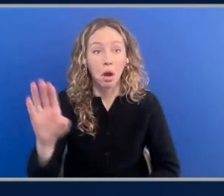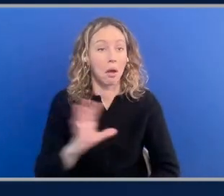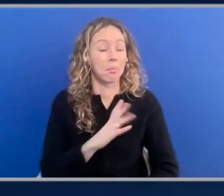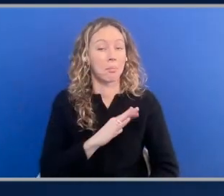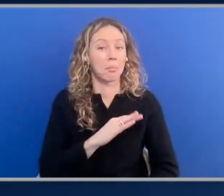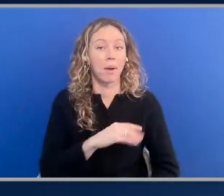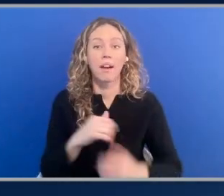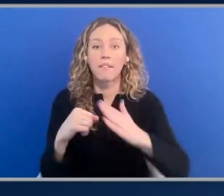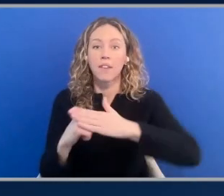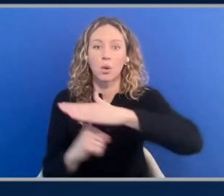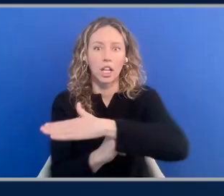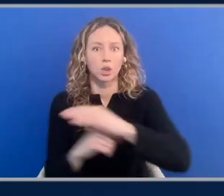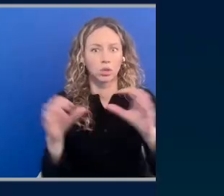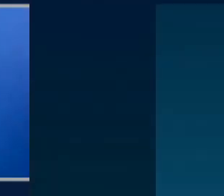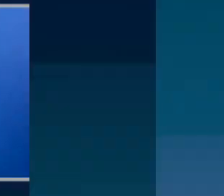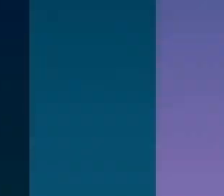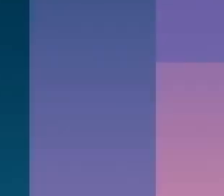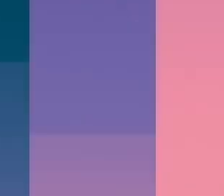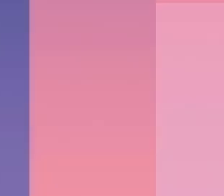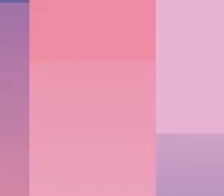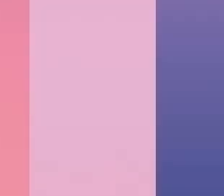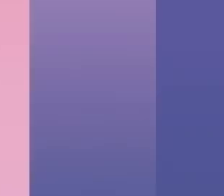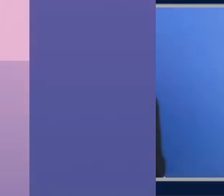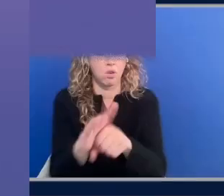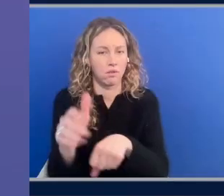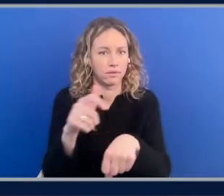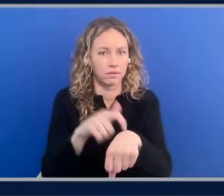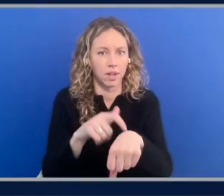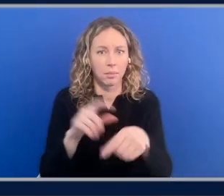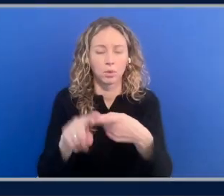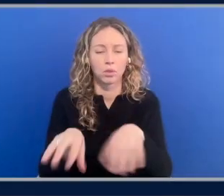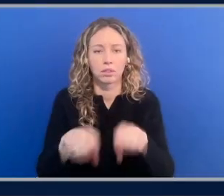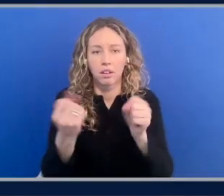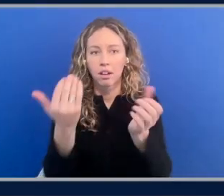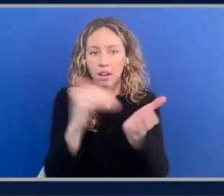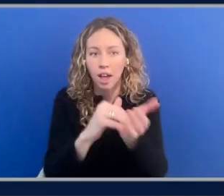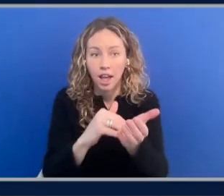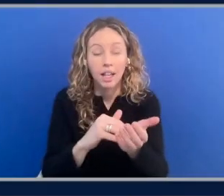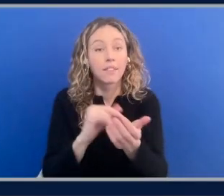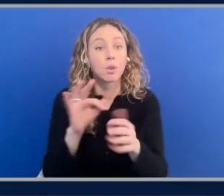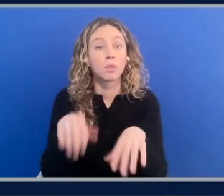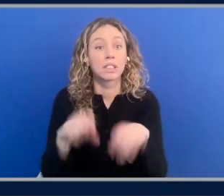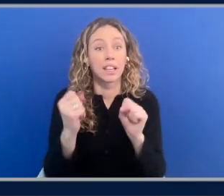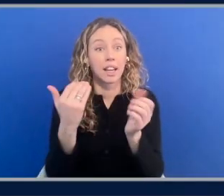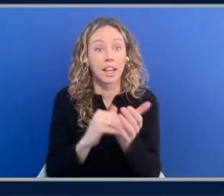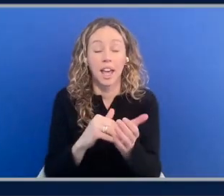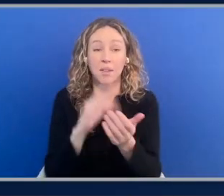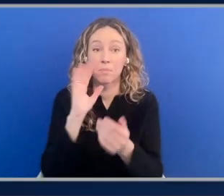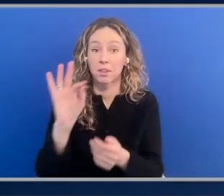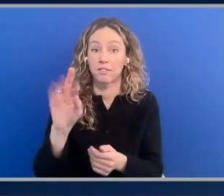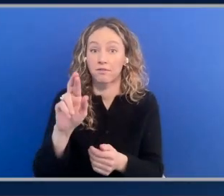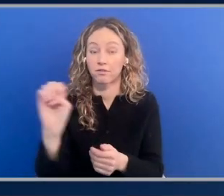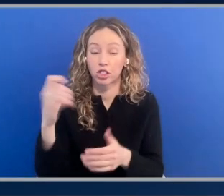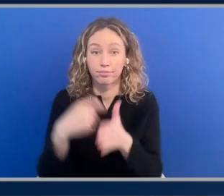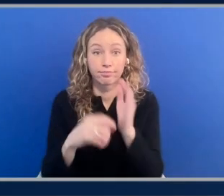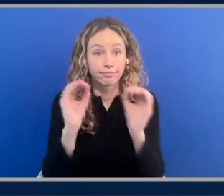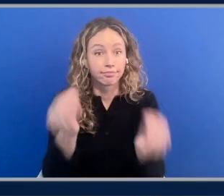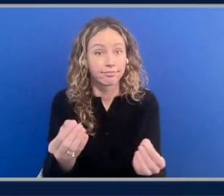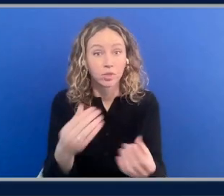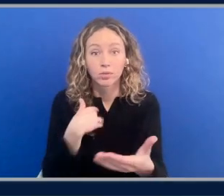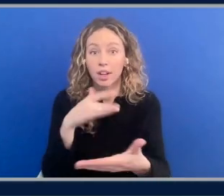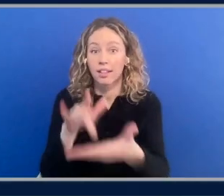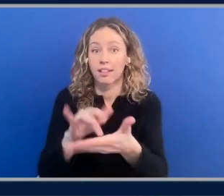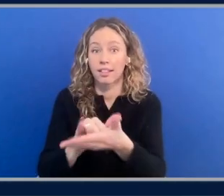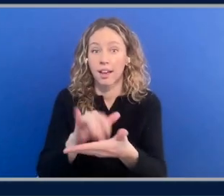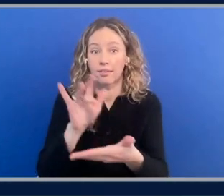that's actually more than enough time to get an attempt in. And if you needed to retake it, it sounds like you would get a completely free retake. Yeah, so a free retake, click that button and go ahead and